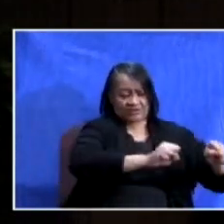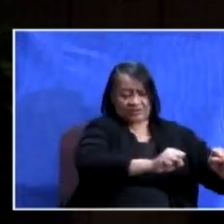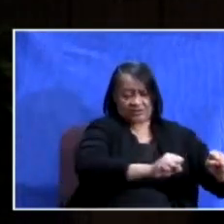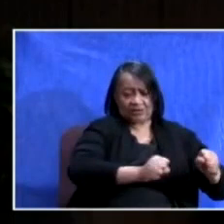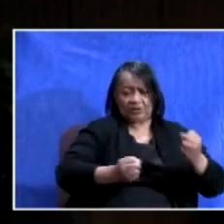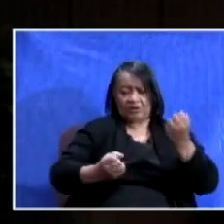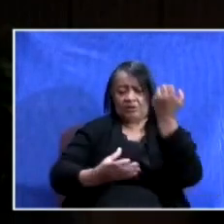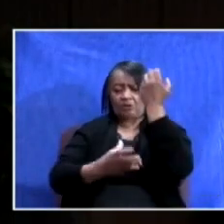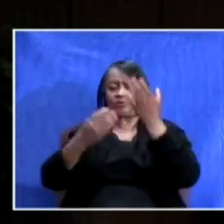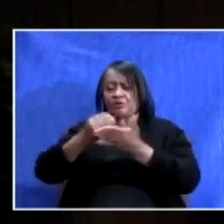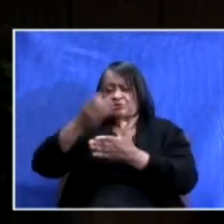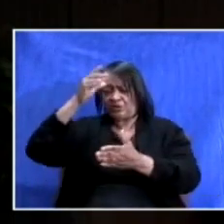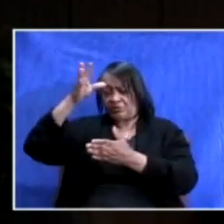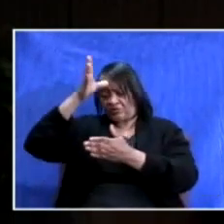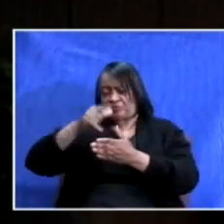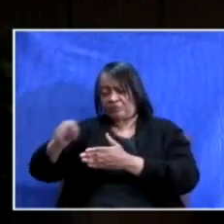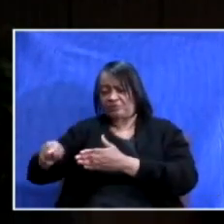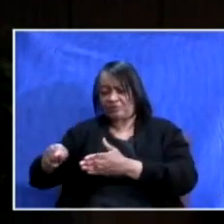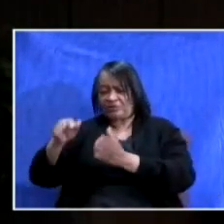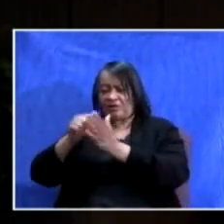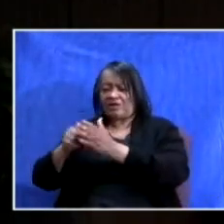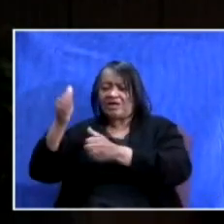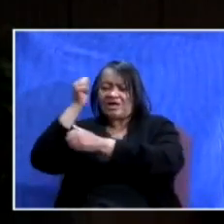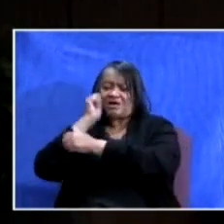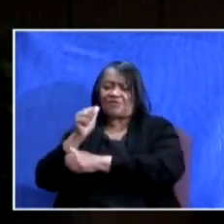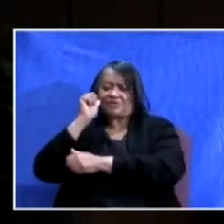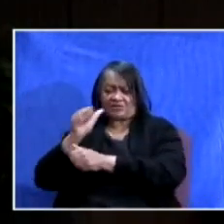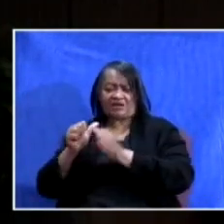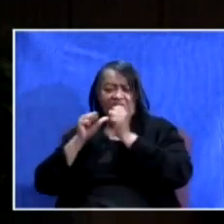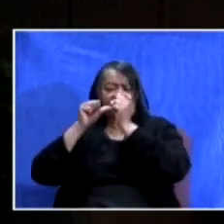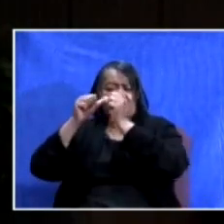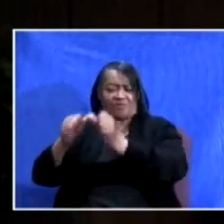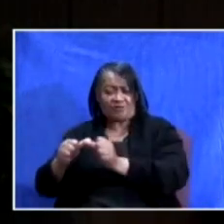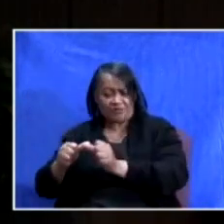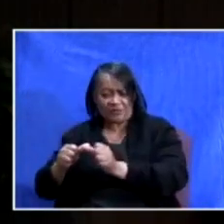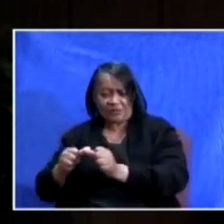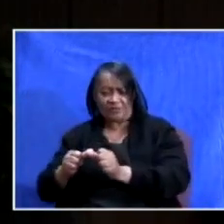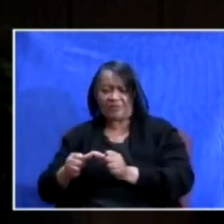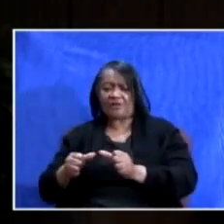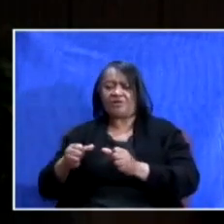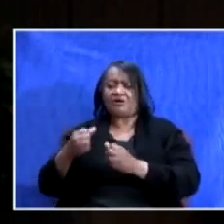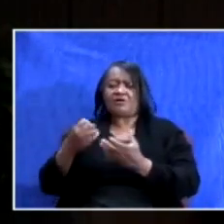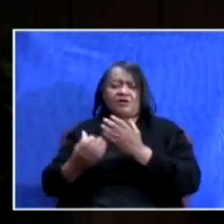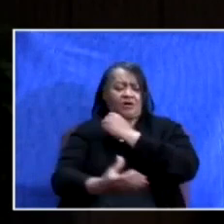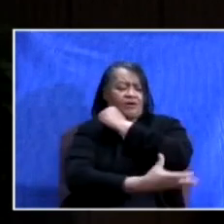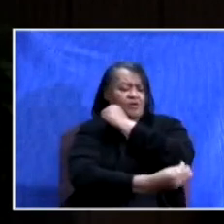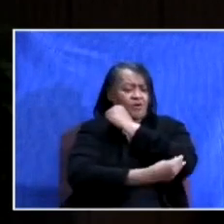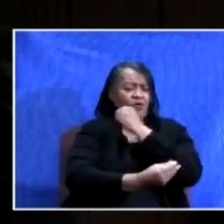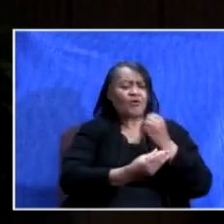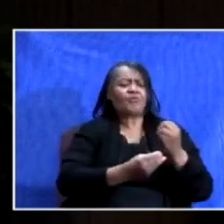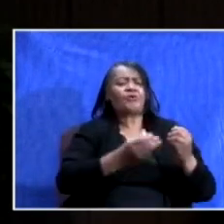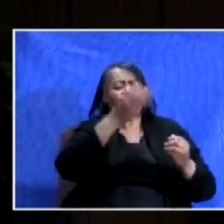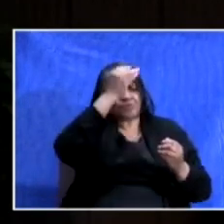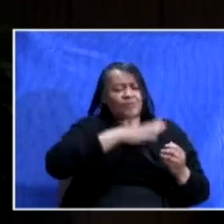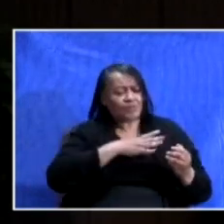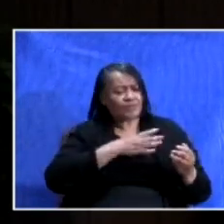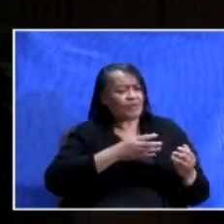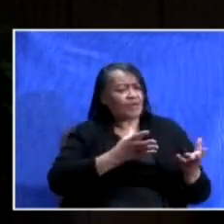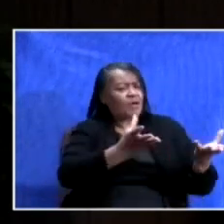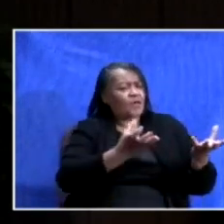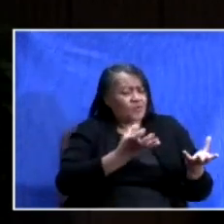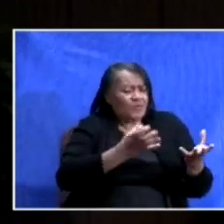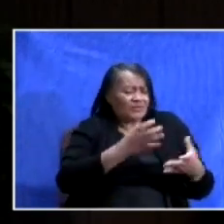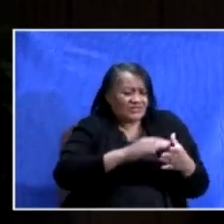man who fared sumptuously every day. And all the poor man wanted was not the whole loaf, but just